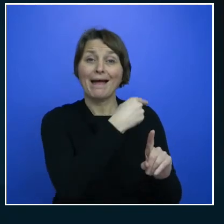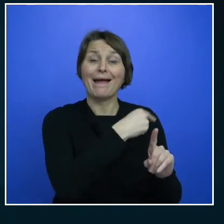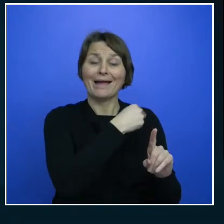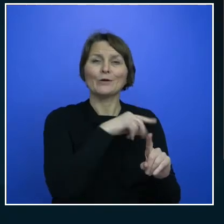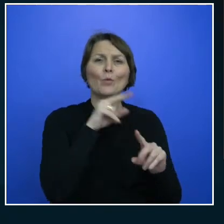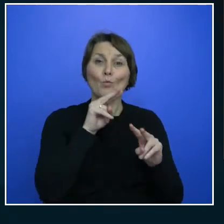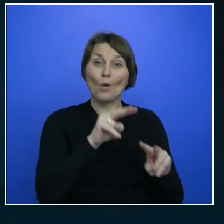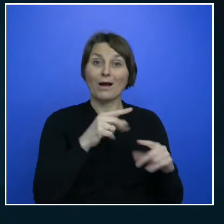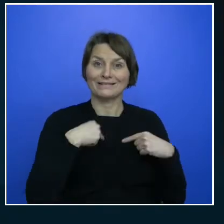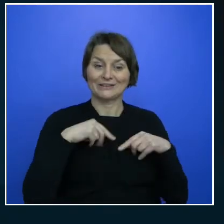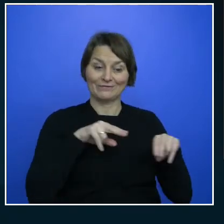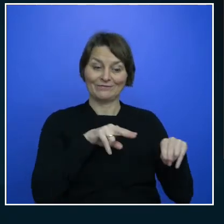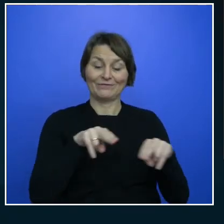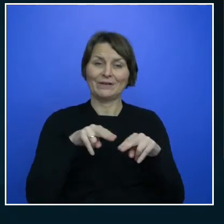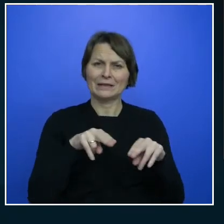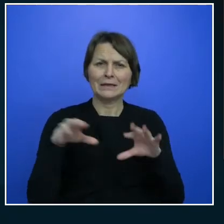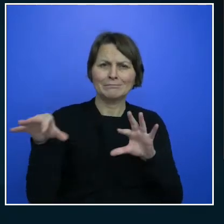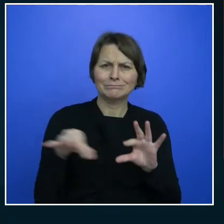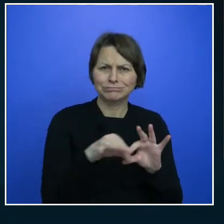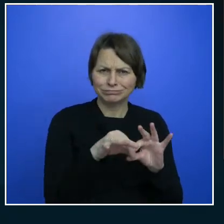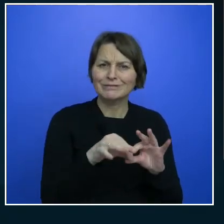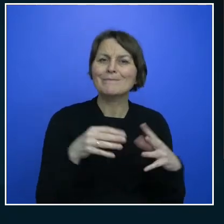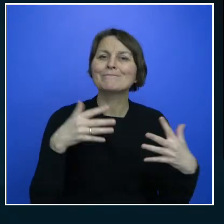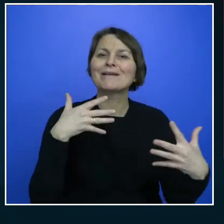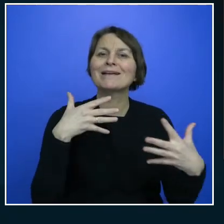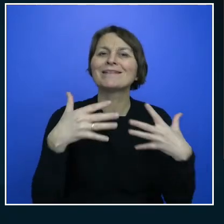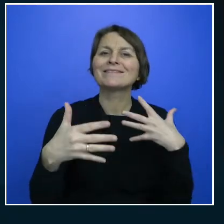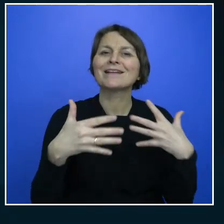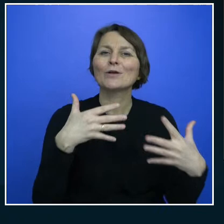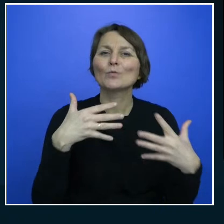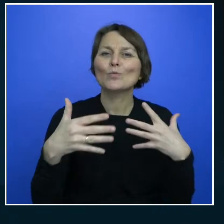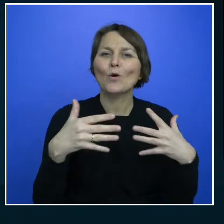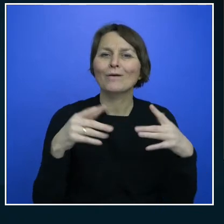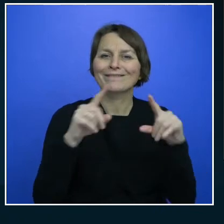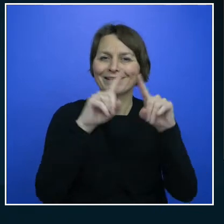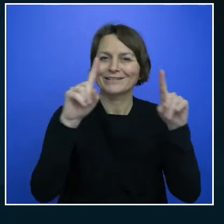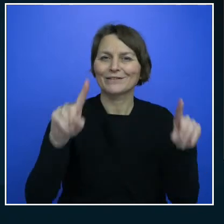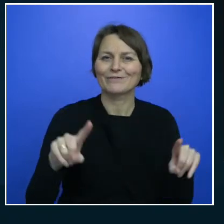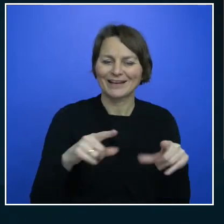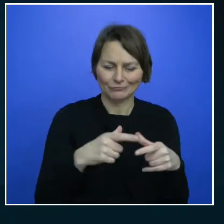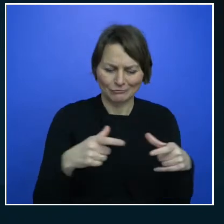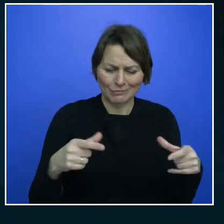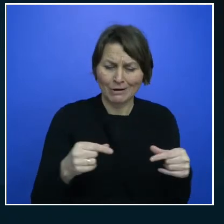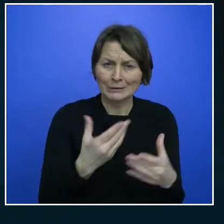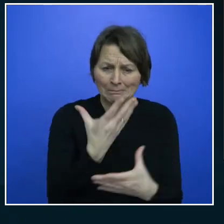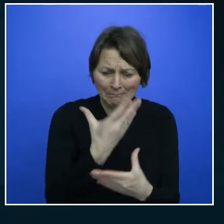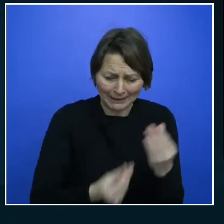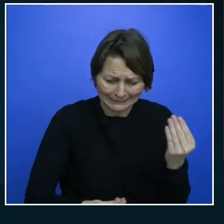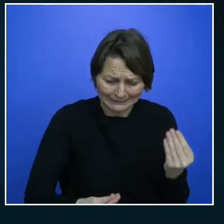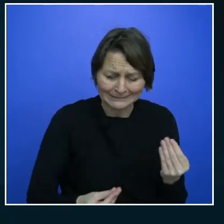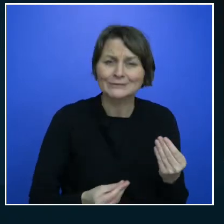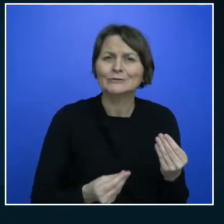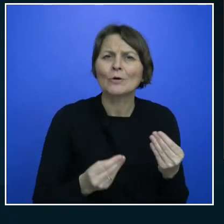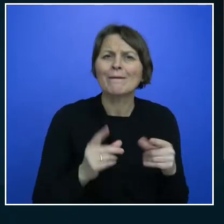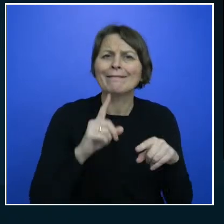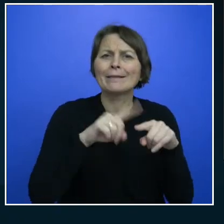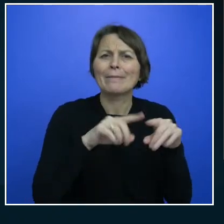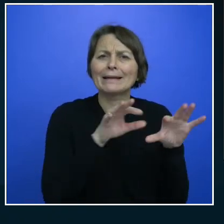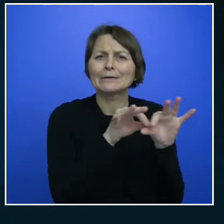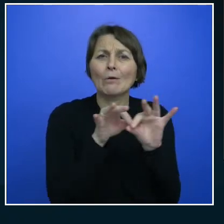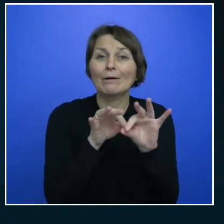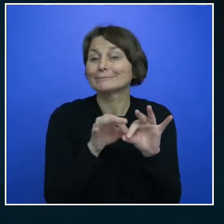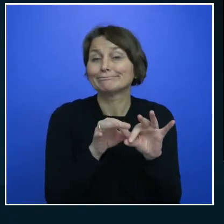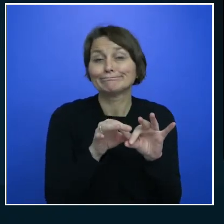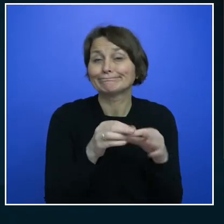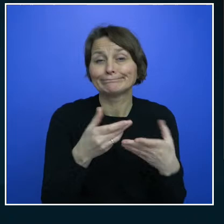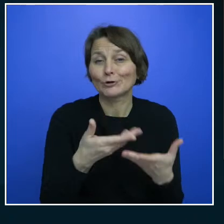on the network interface card not being there. So somehow I missed the depends on. Yeah,